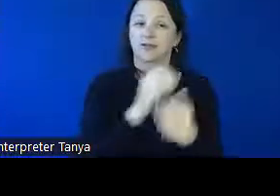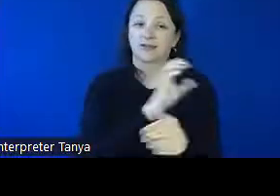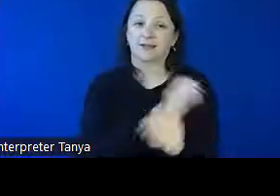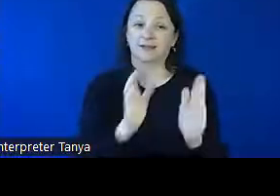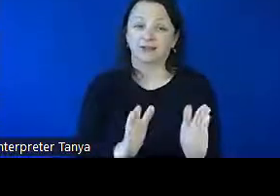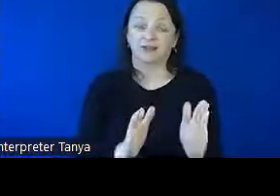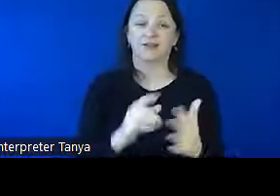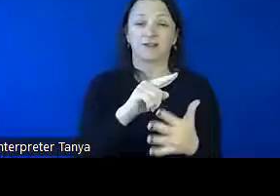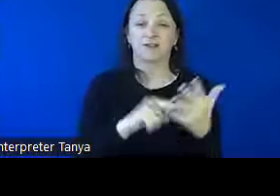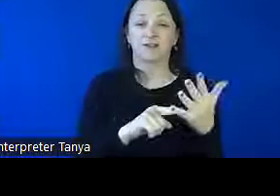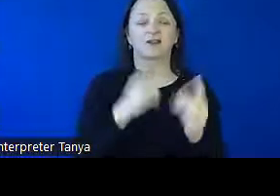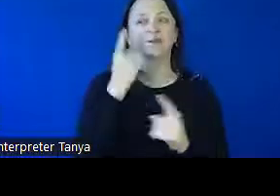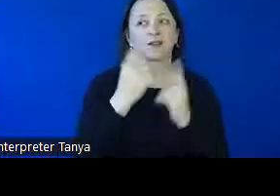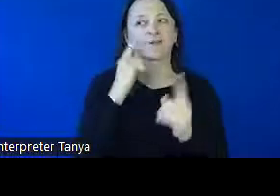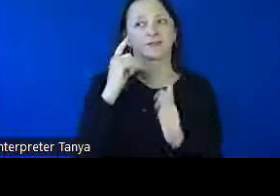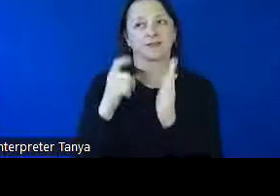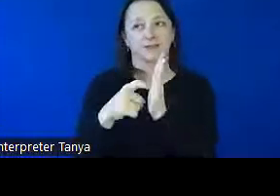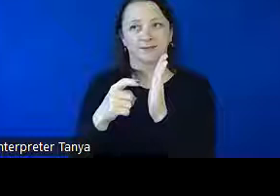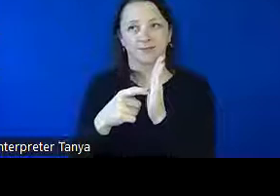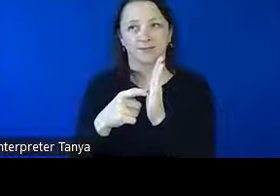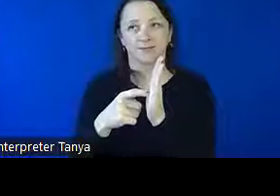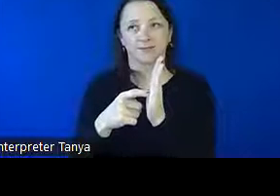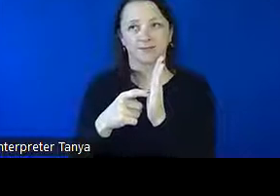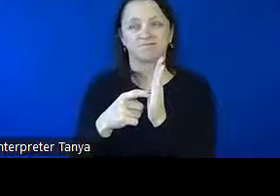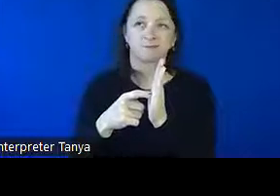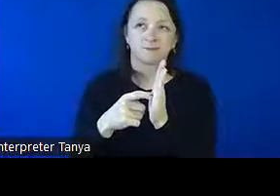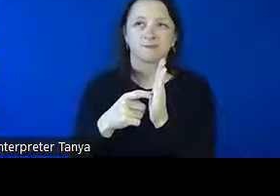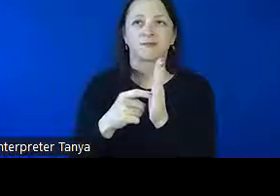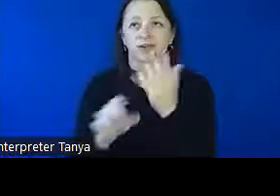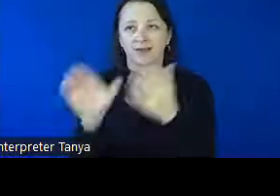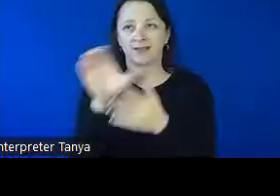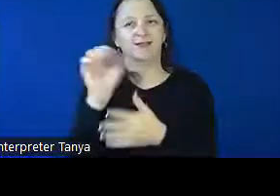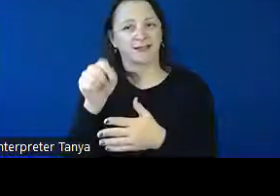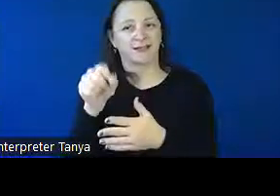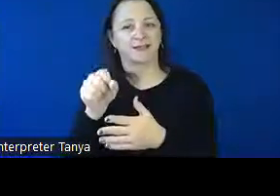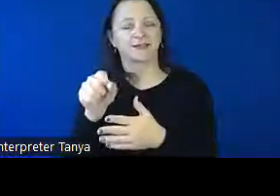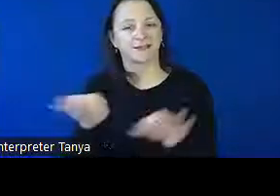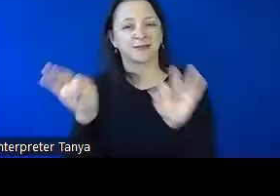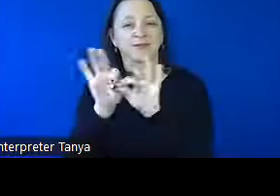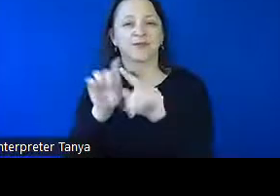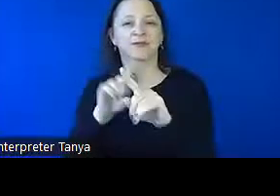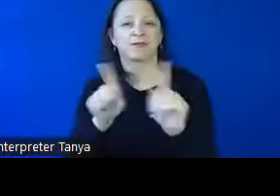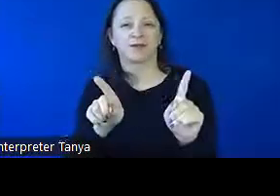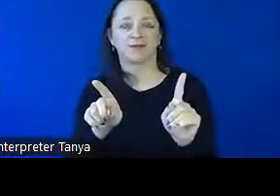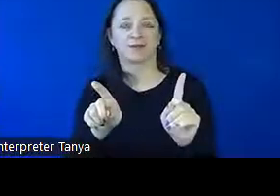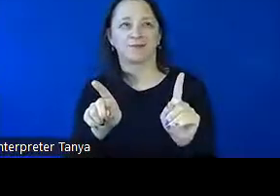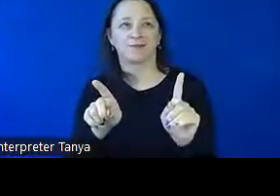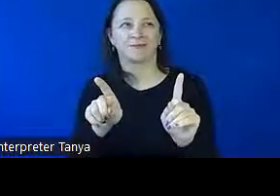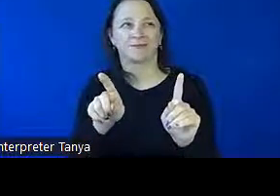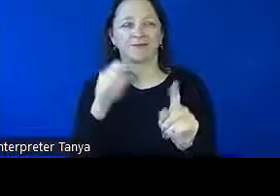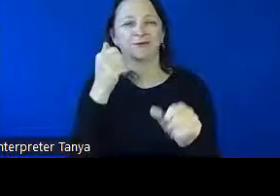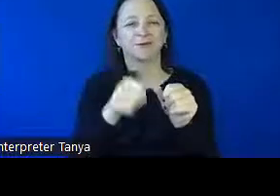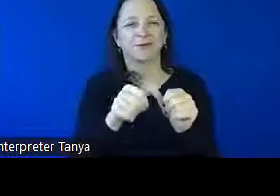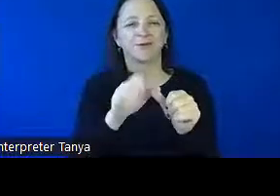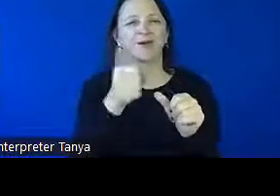this criteria that they have to meet actually also matches up with what you've got from like other kinds